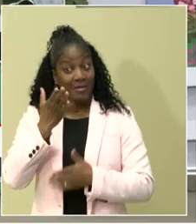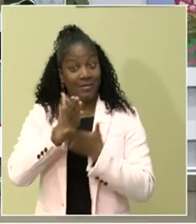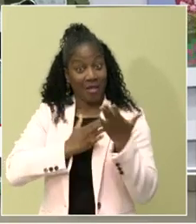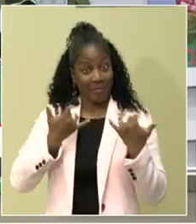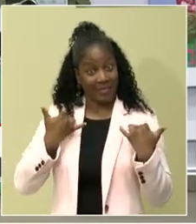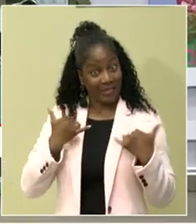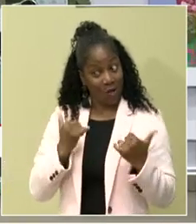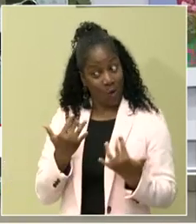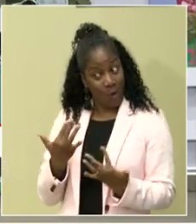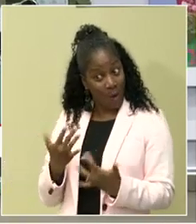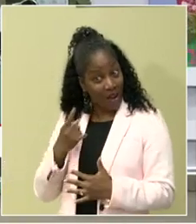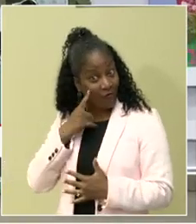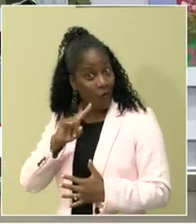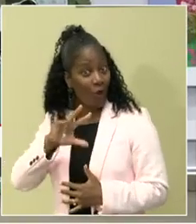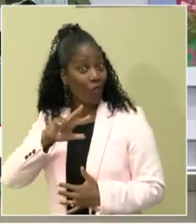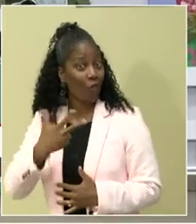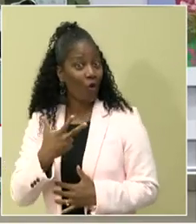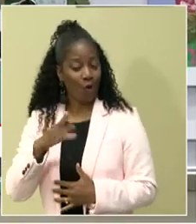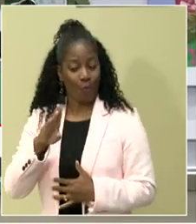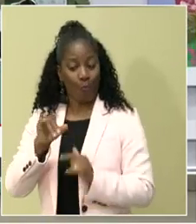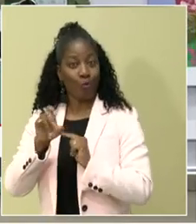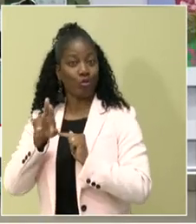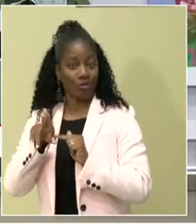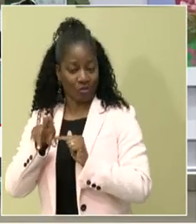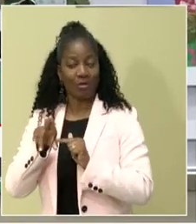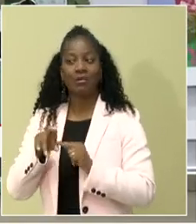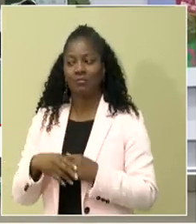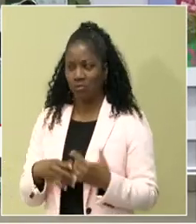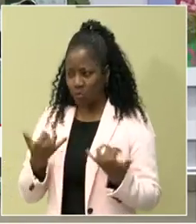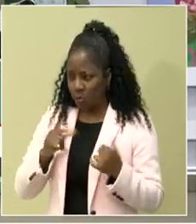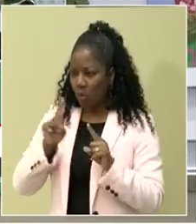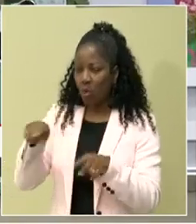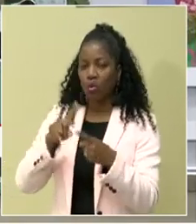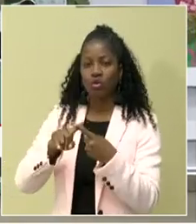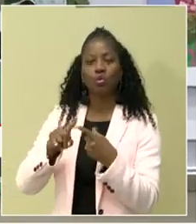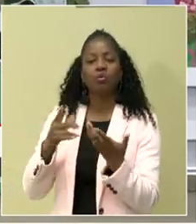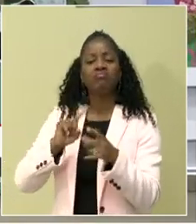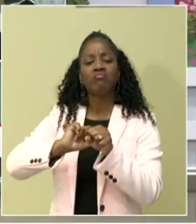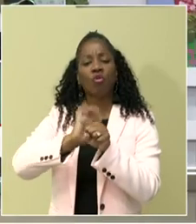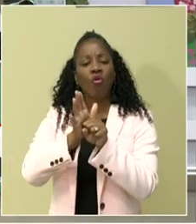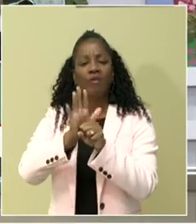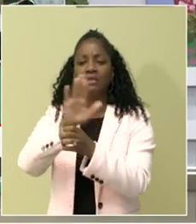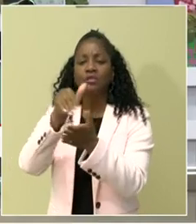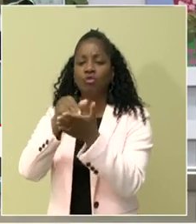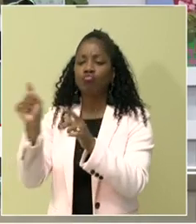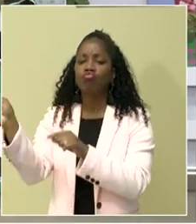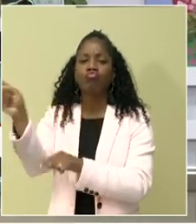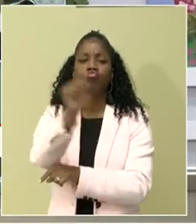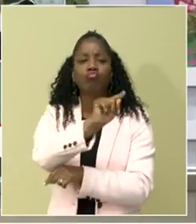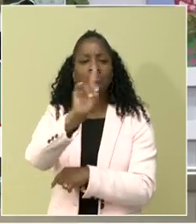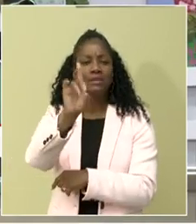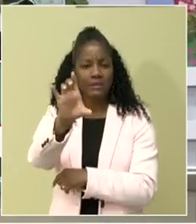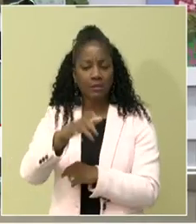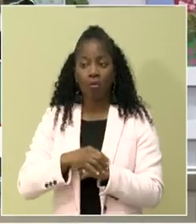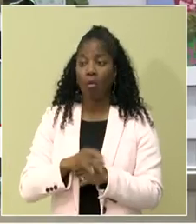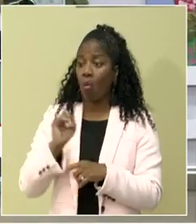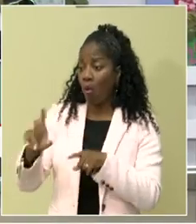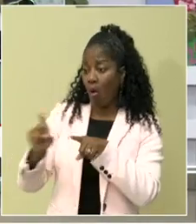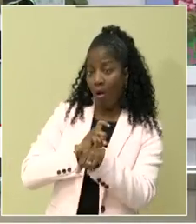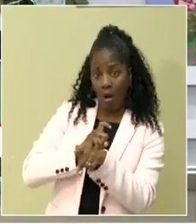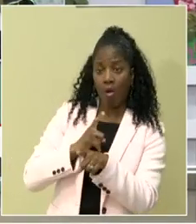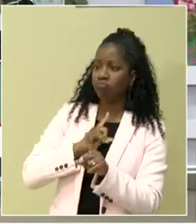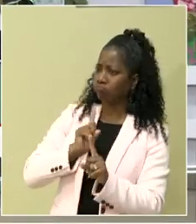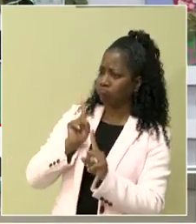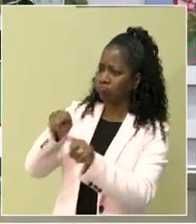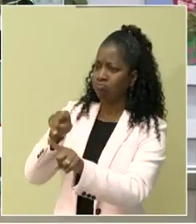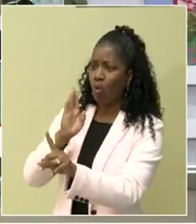booster, so keep working on that. You can go to COVID centers around D.C. You can also call us, and we'll come right